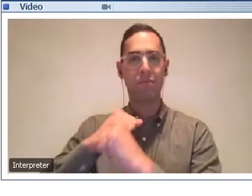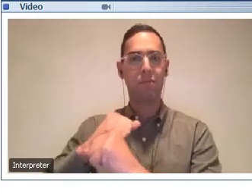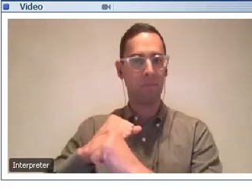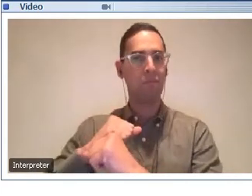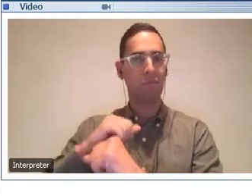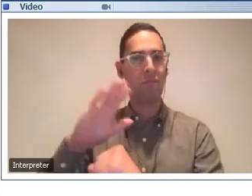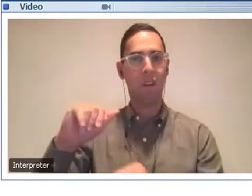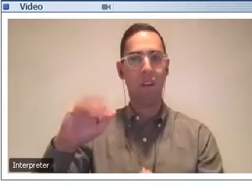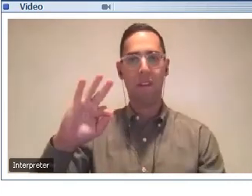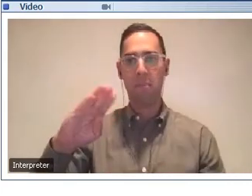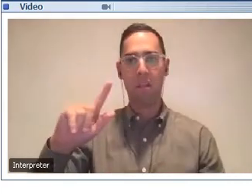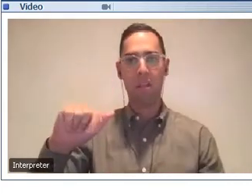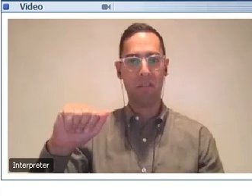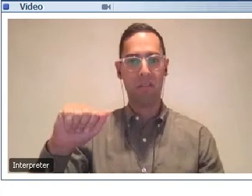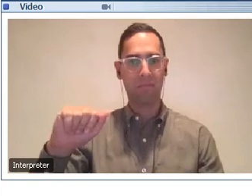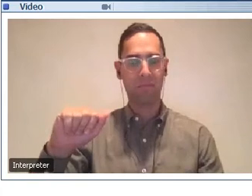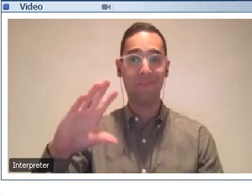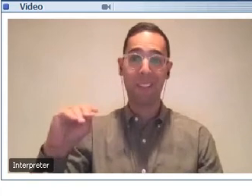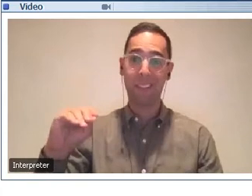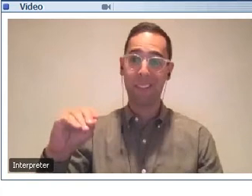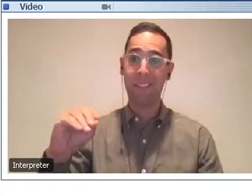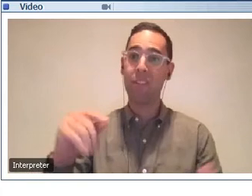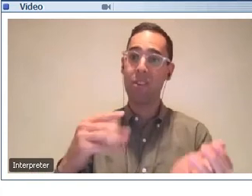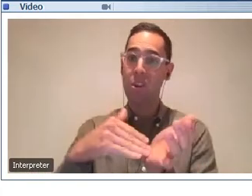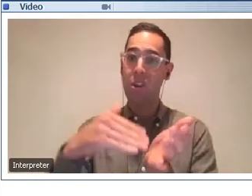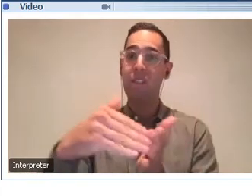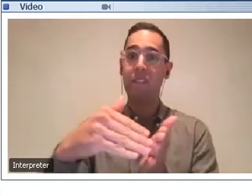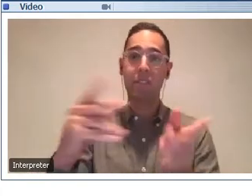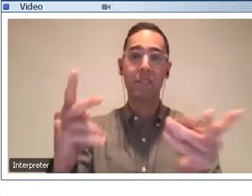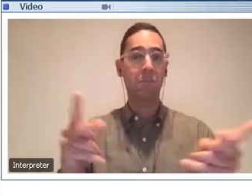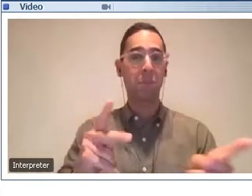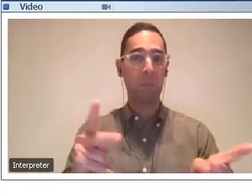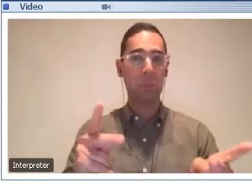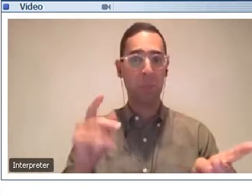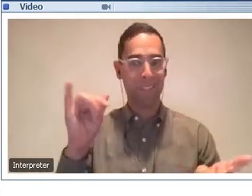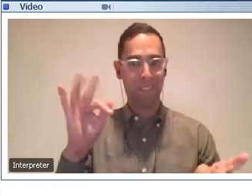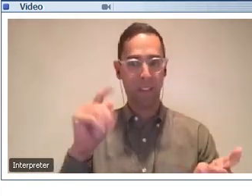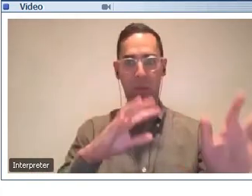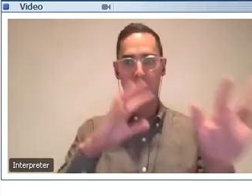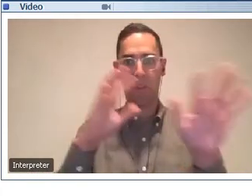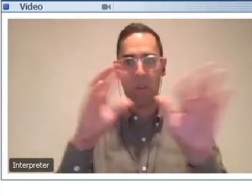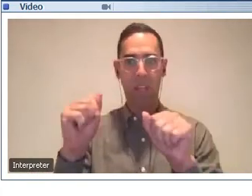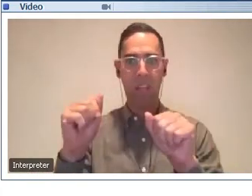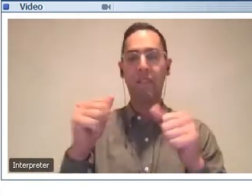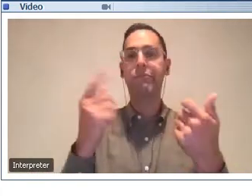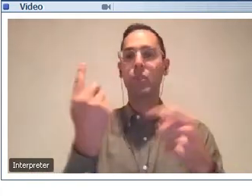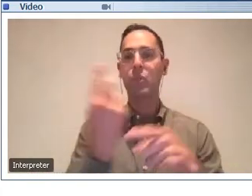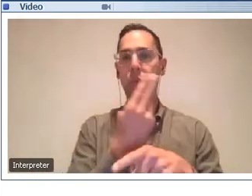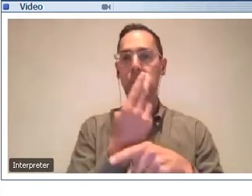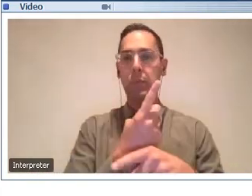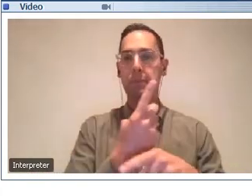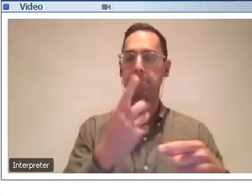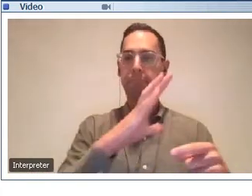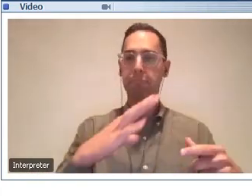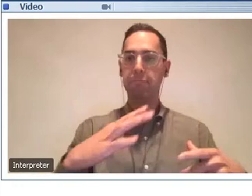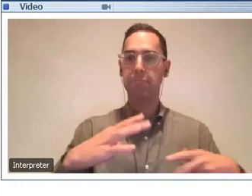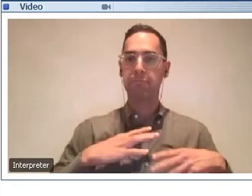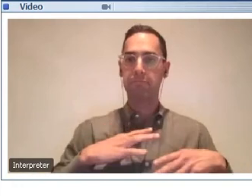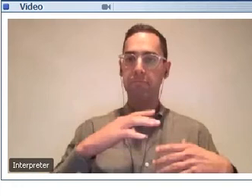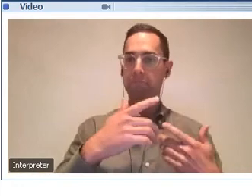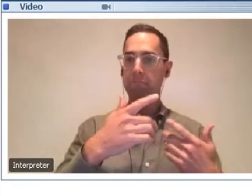cases what we know is that workers end up cobbling together other forms of leave so that they can continue to get some